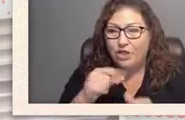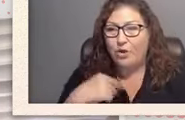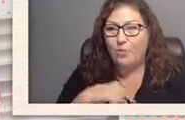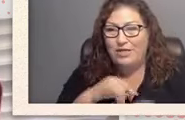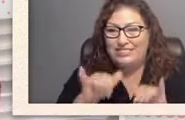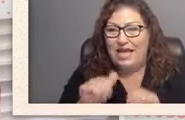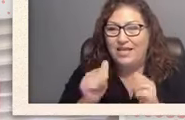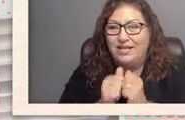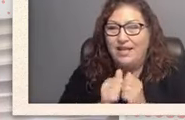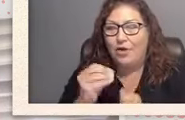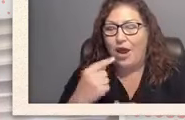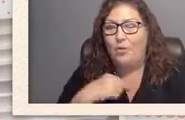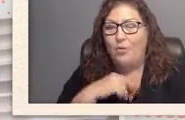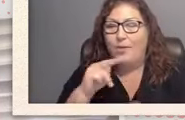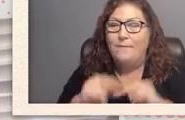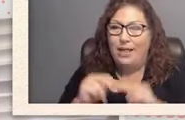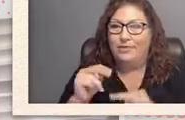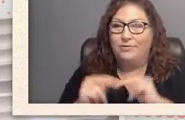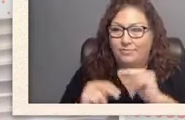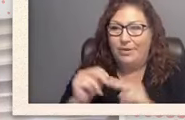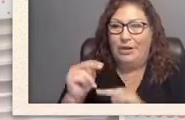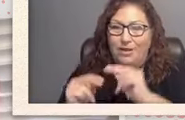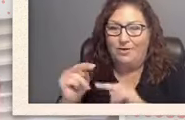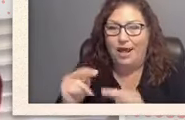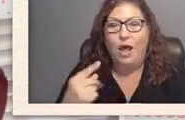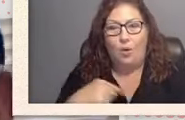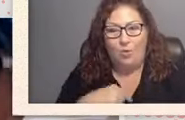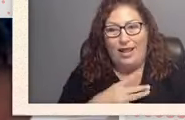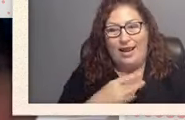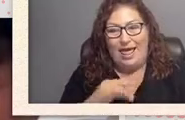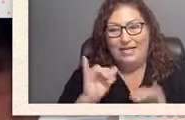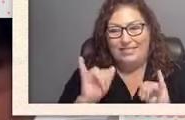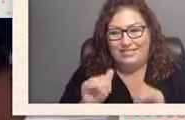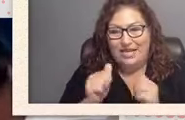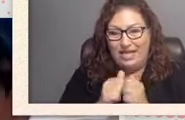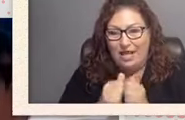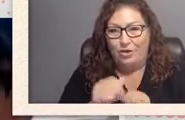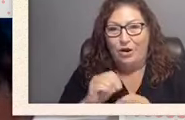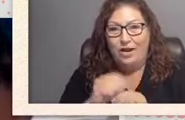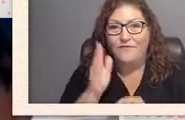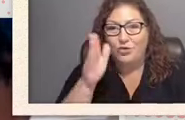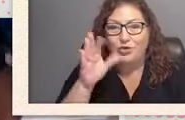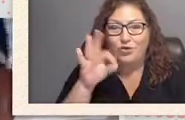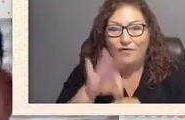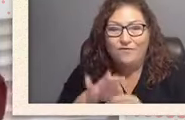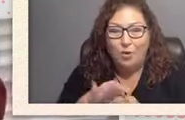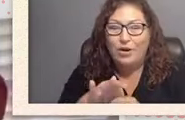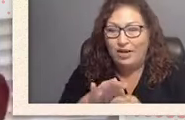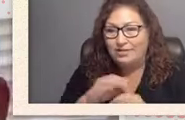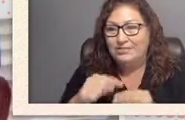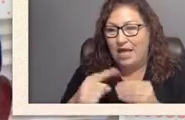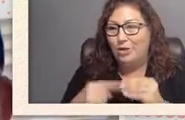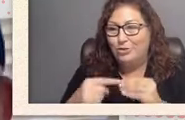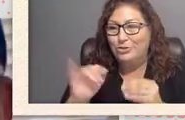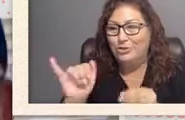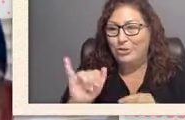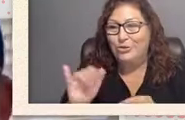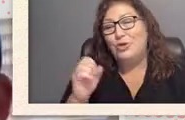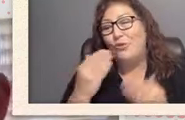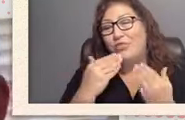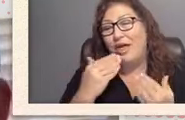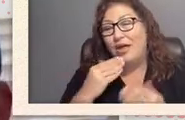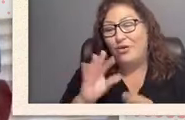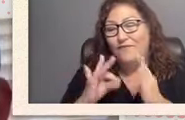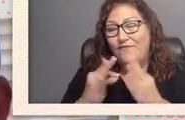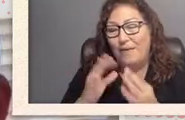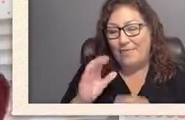we built some steam behind this thing, and we'd like to stay together into future voting election cycles too. So thanks to Family Cafe for giving us a chance